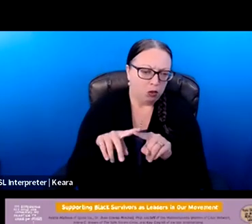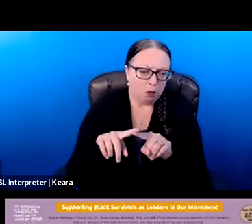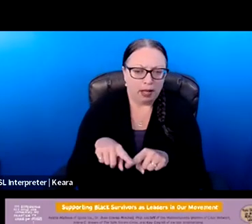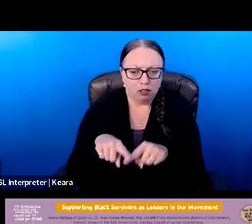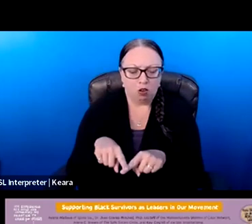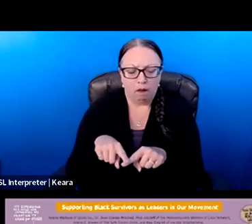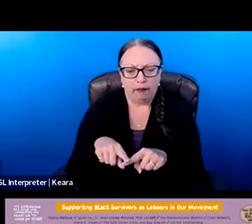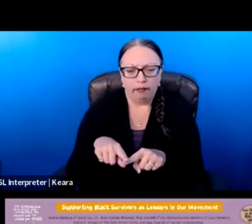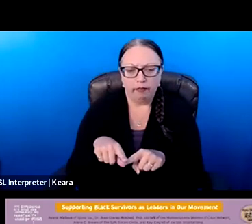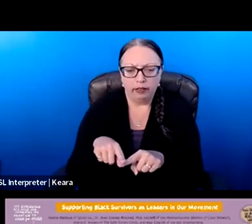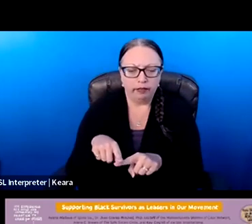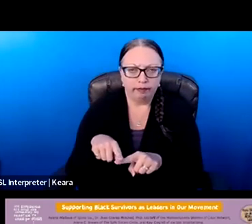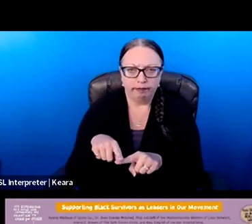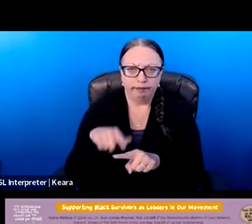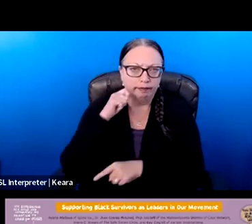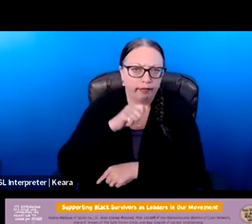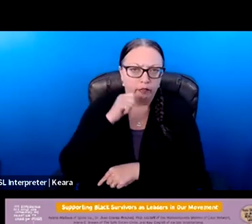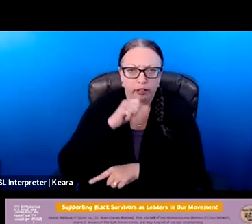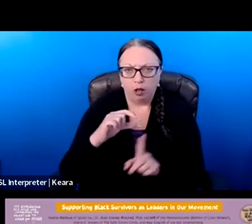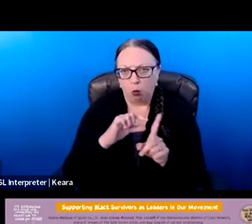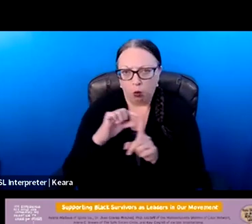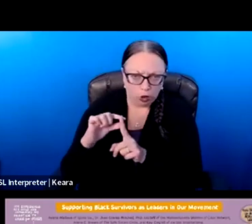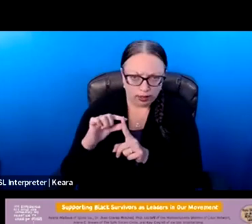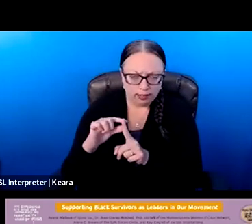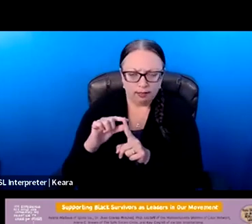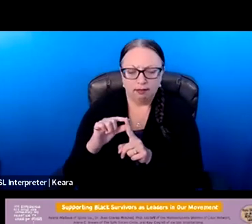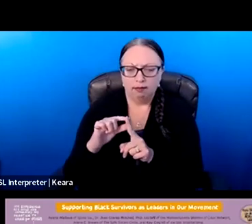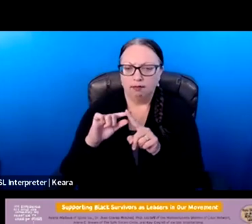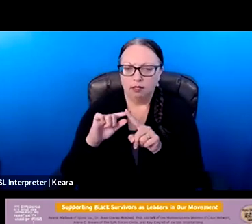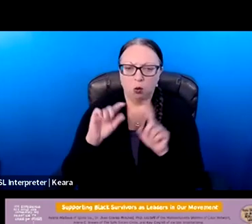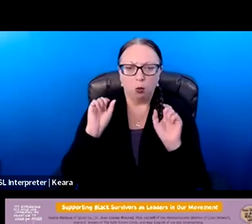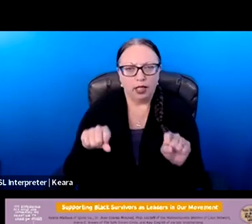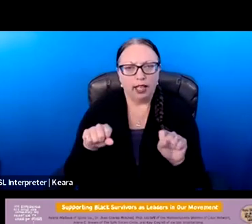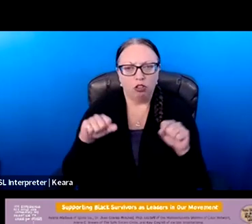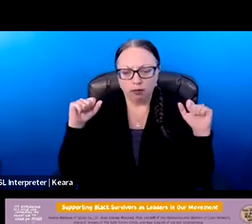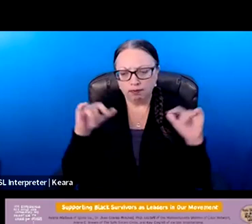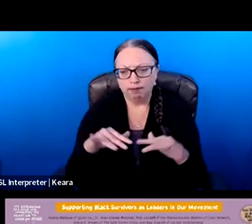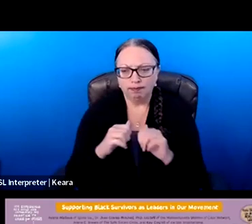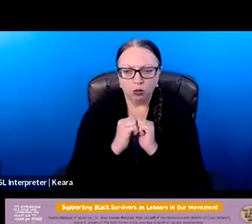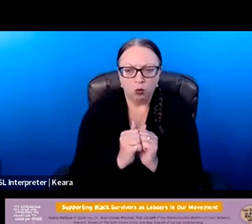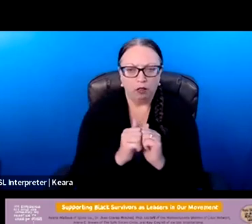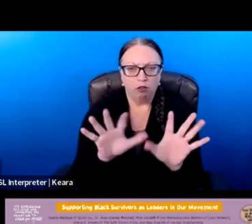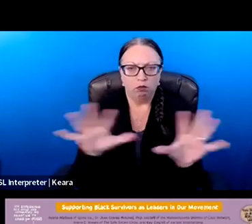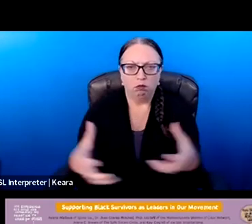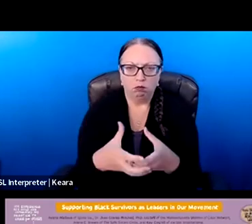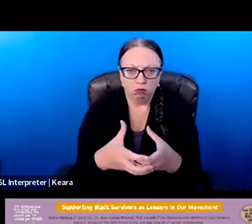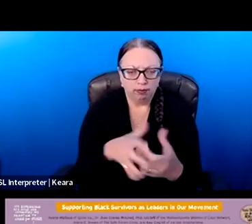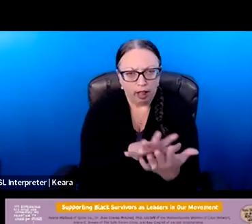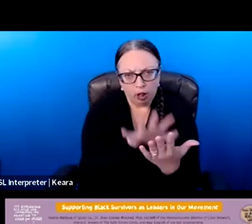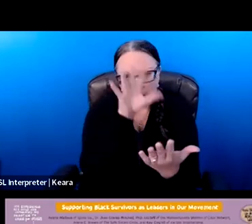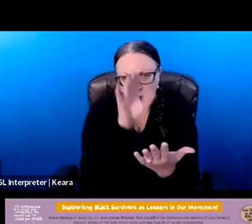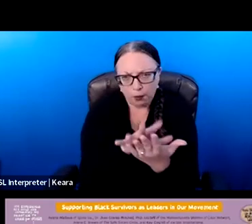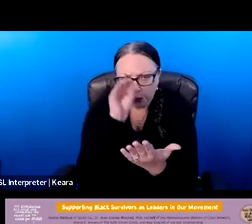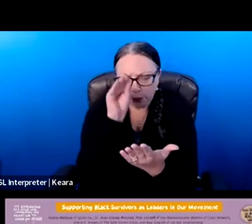on just everyday words and just based on everything. So we could just come together as a collective and just learn, how